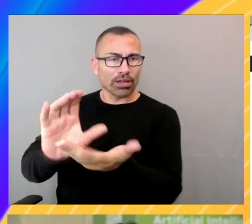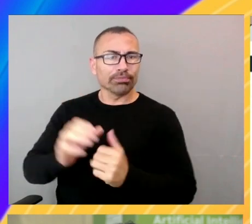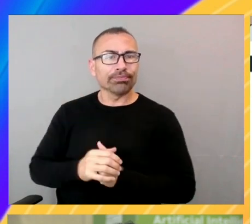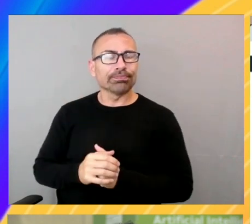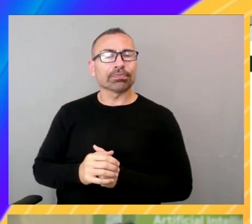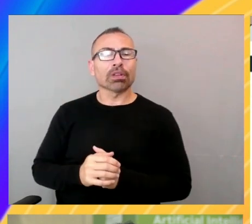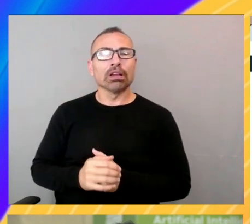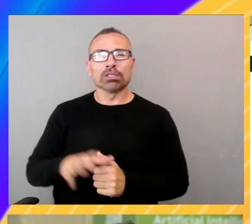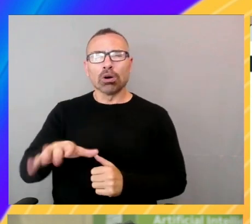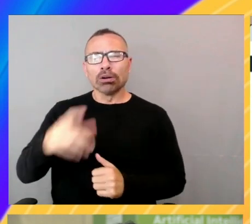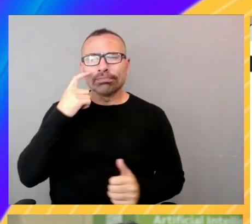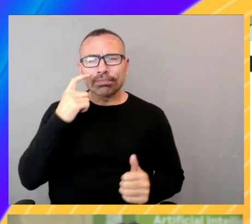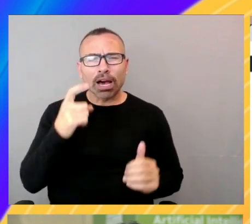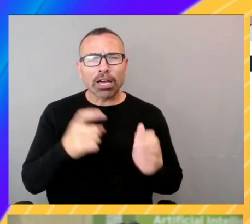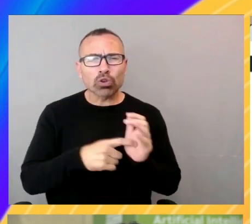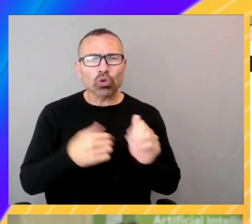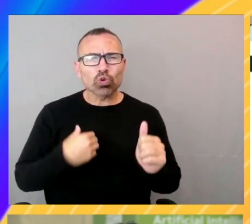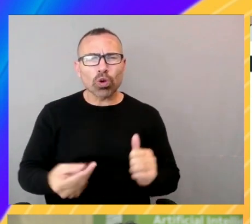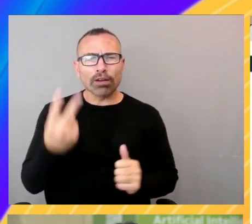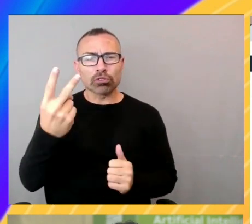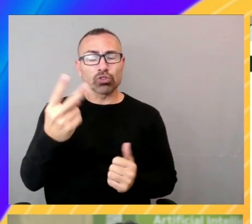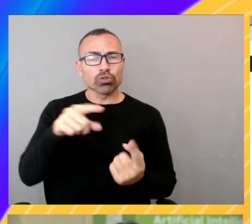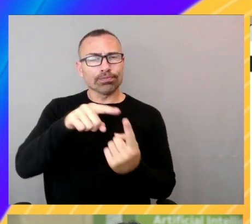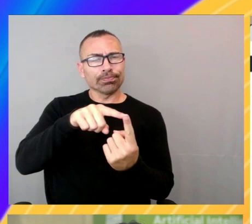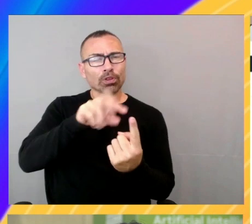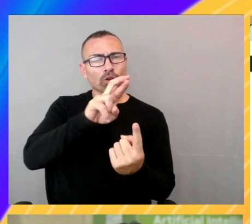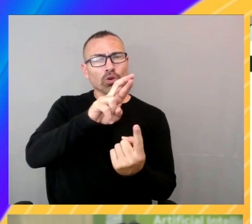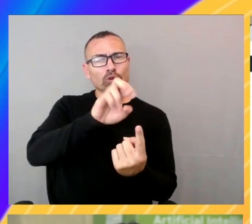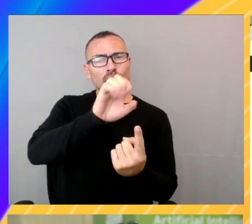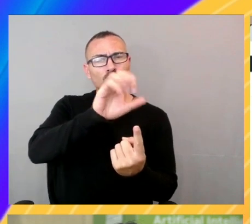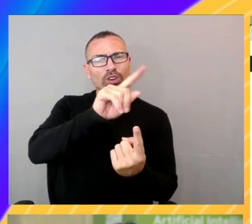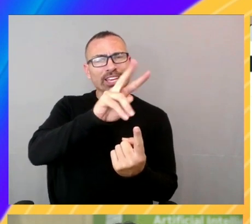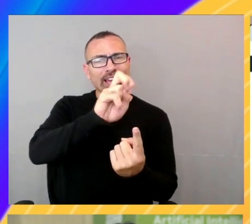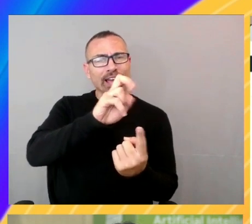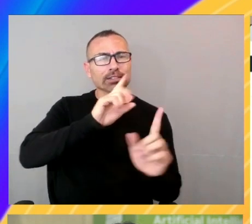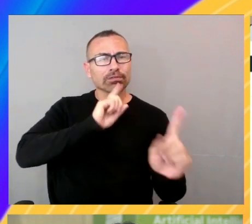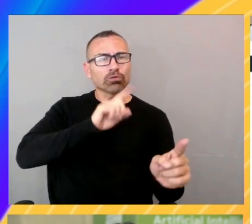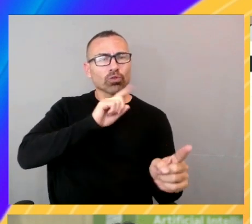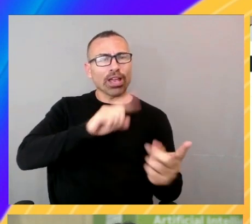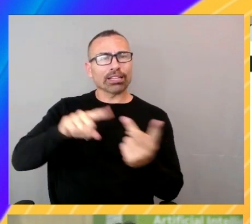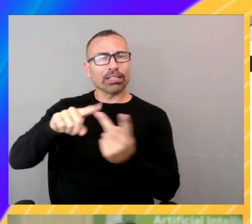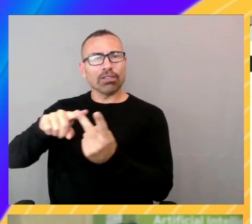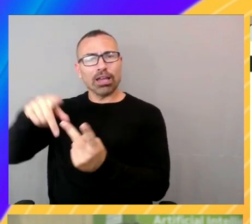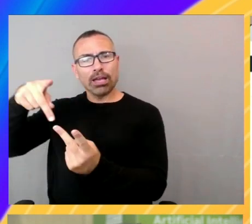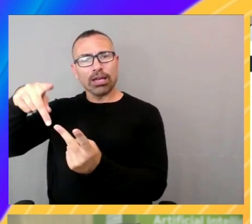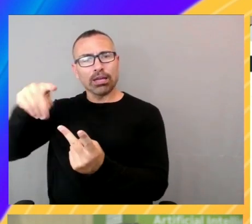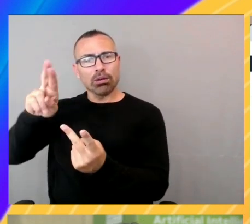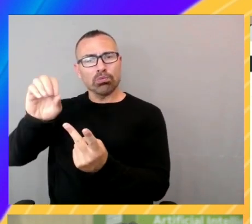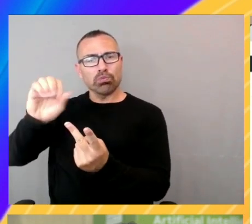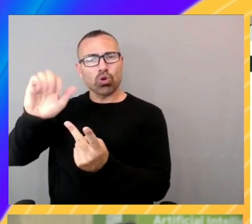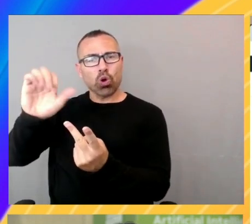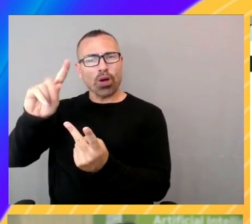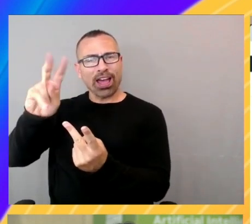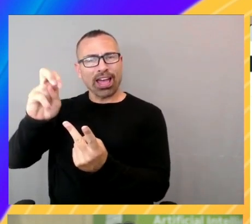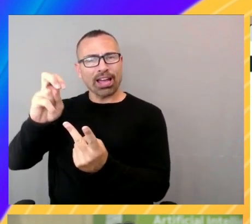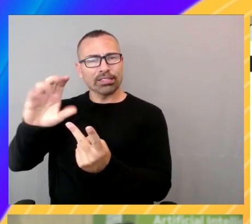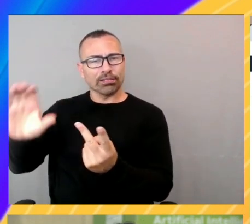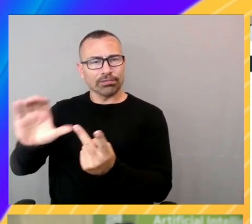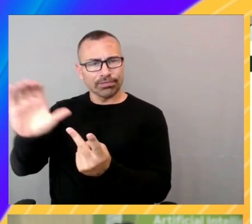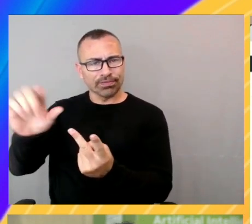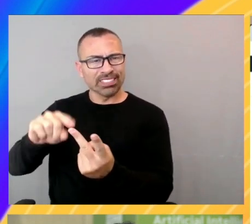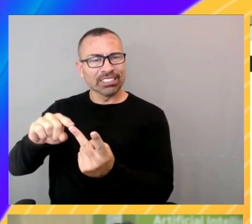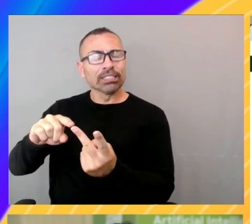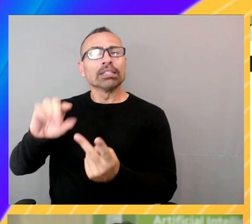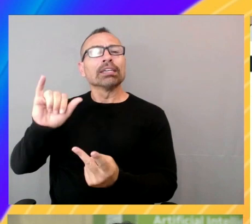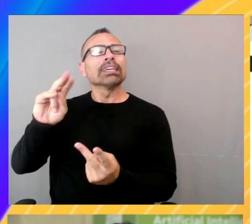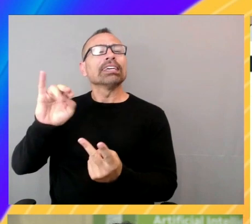proactive. Could you give me an example of what a reactive insight would be and a proactive insight? Yeah, proactive insight,